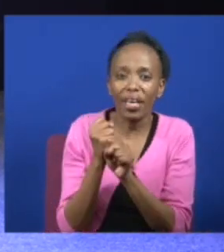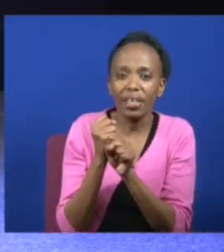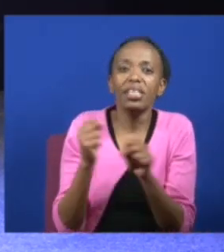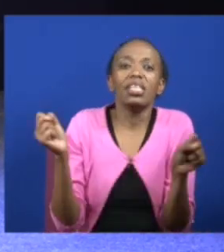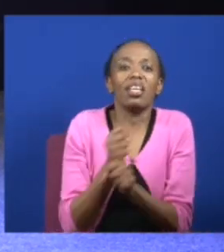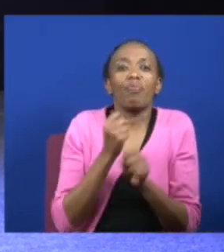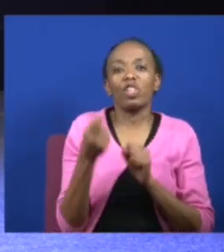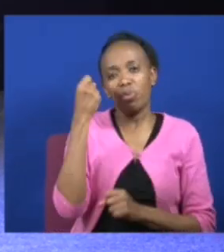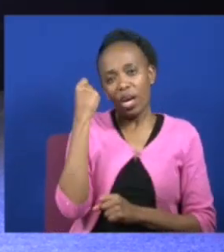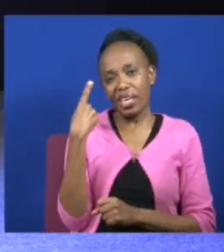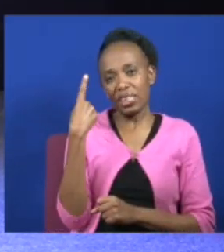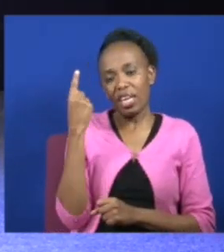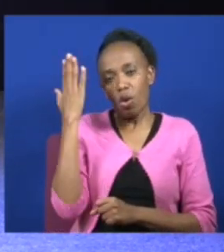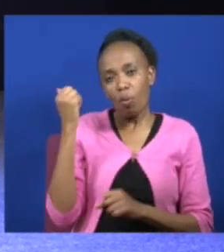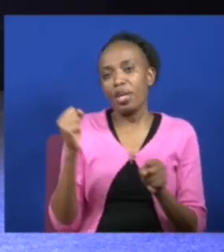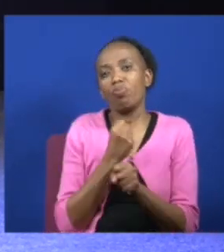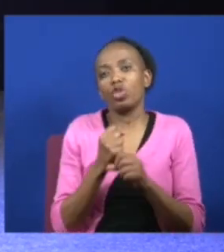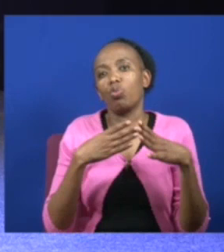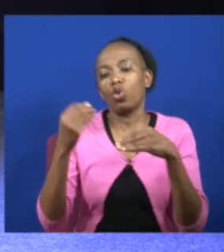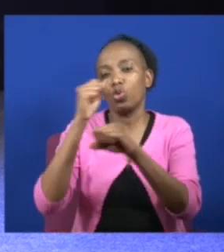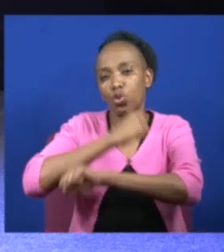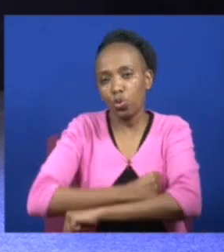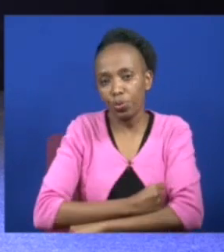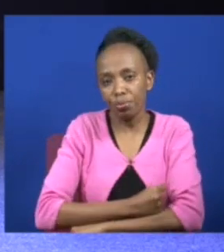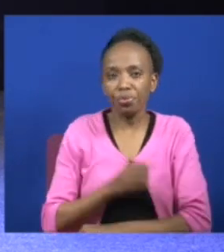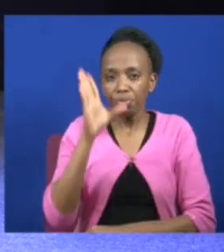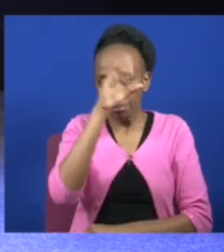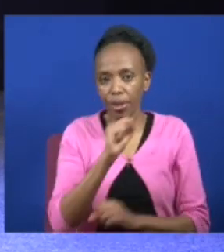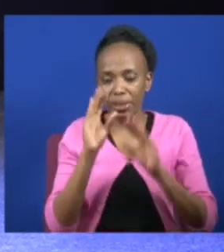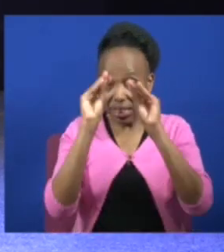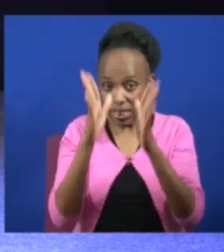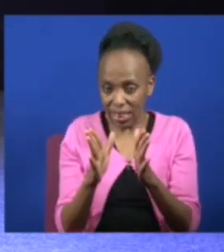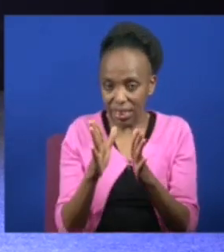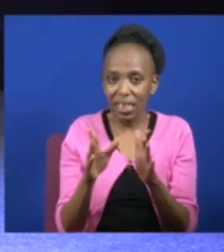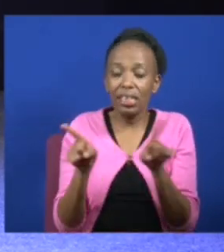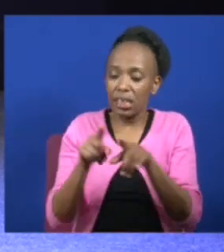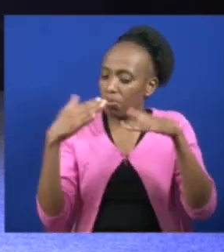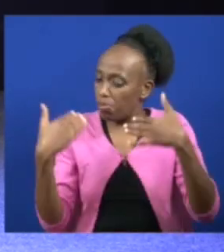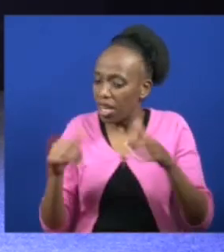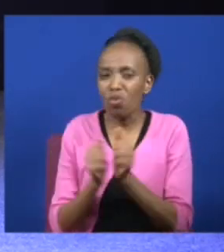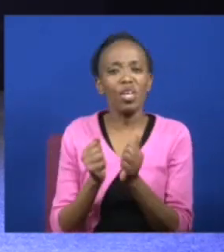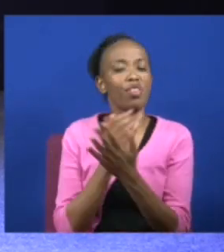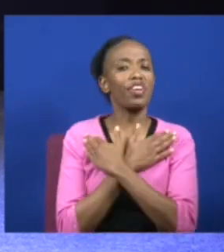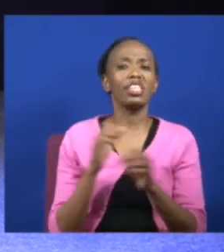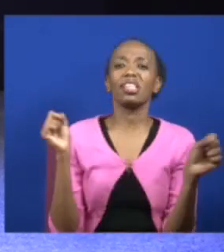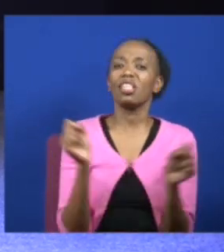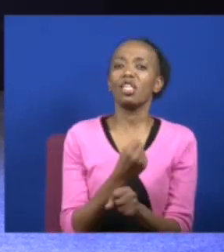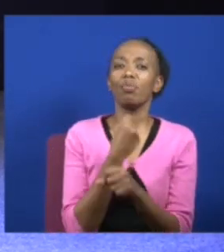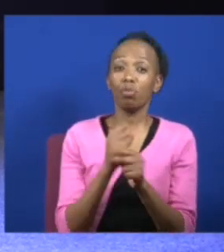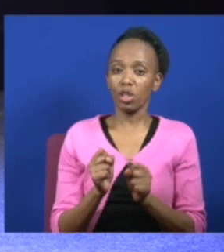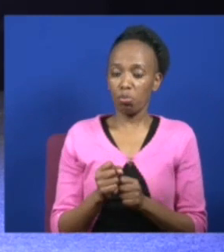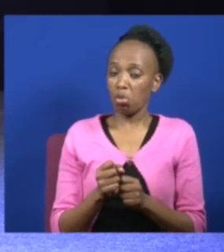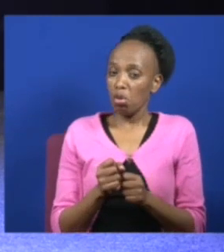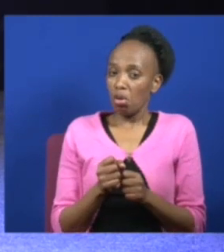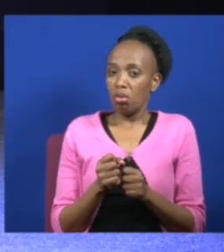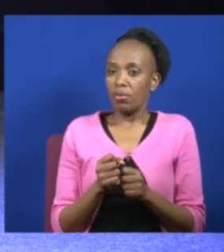can't understand why they cannot go to school. They are missing their teachers. They will not play with their friends. And by